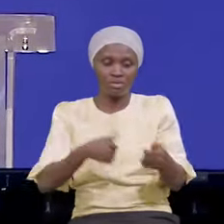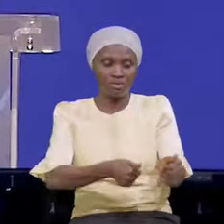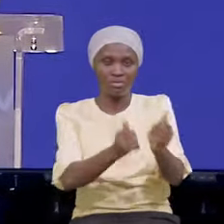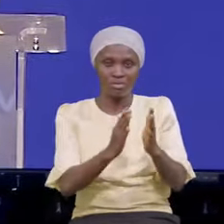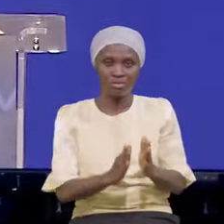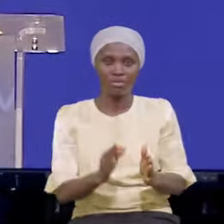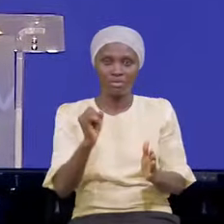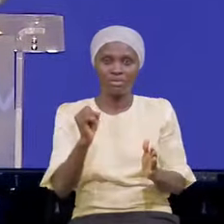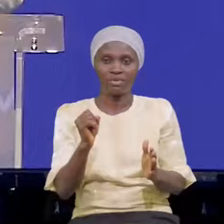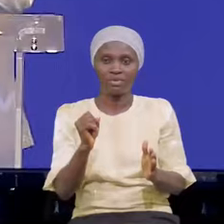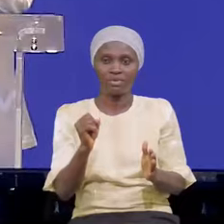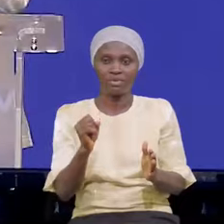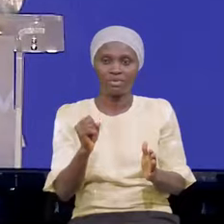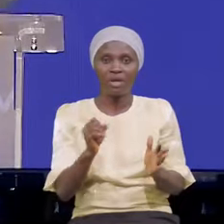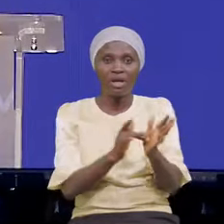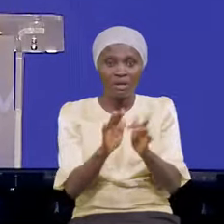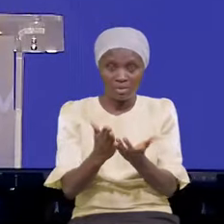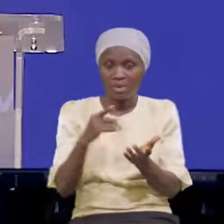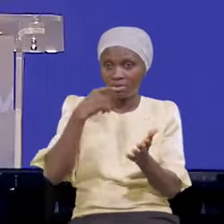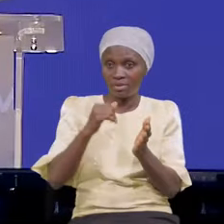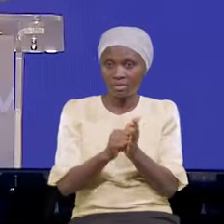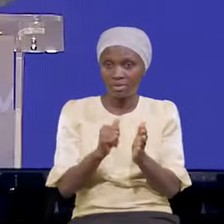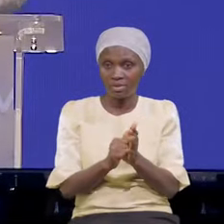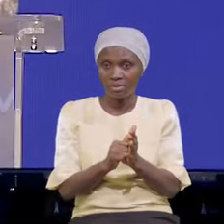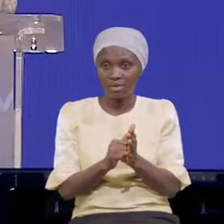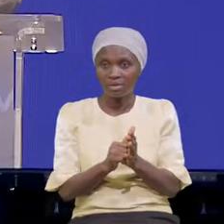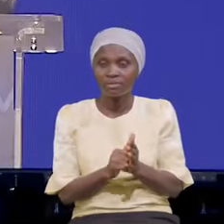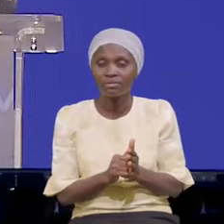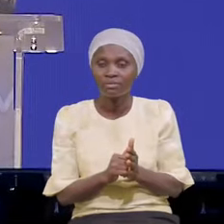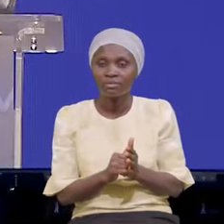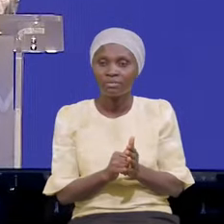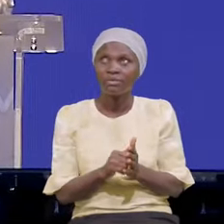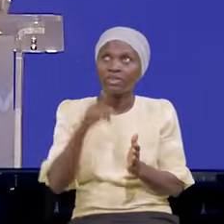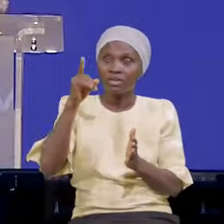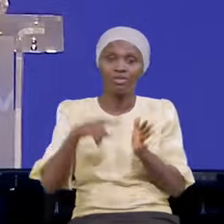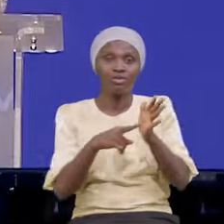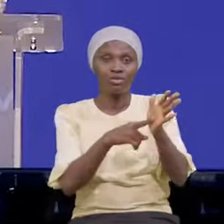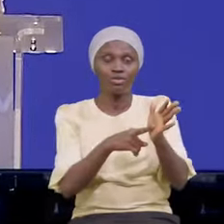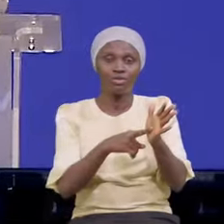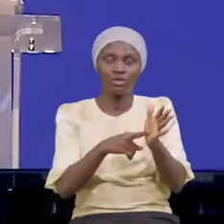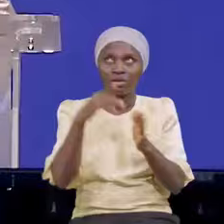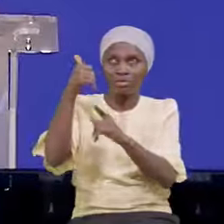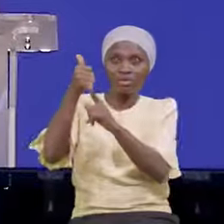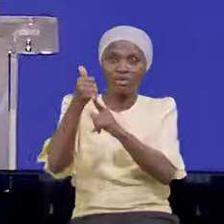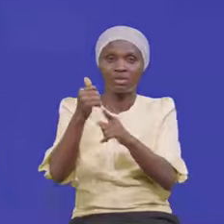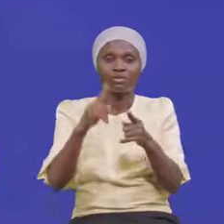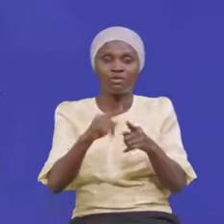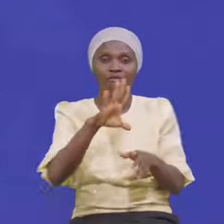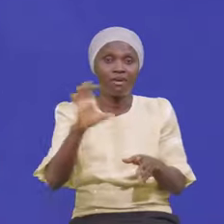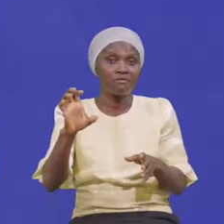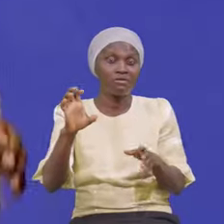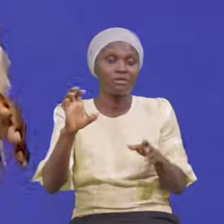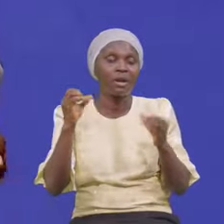shishyulaki kanabarchukunnadu. In fact the Bible says that at one single time he showed himself to 500 people more